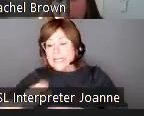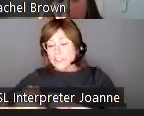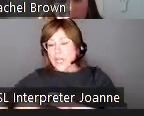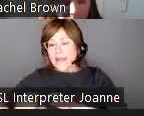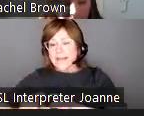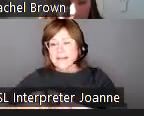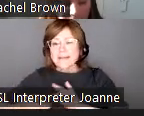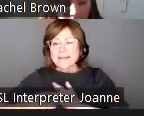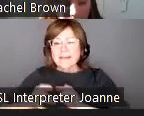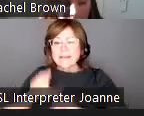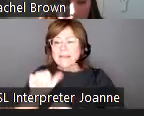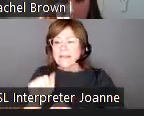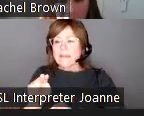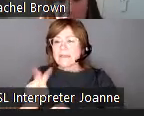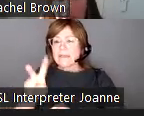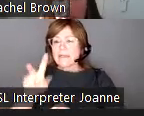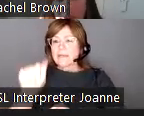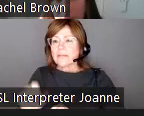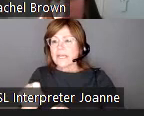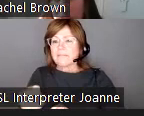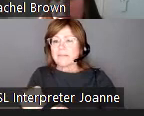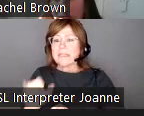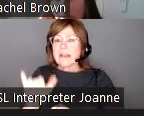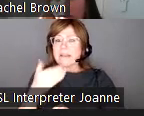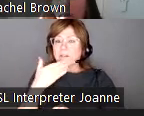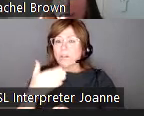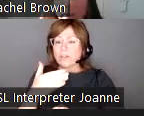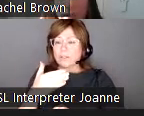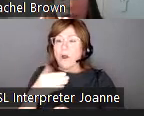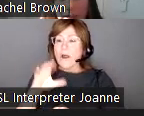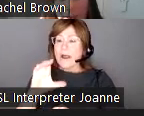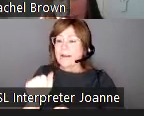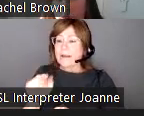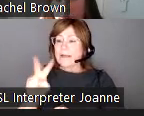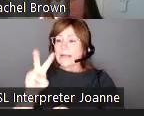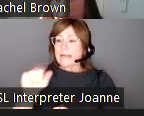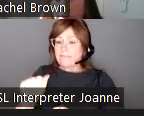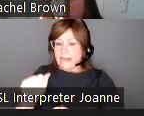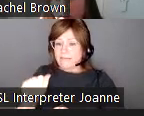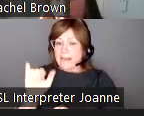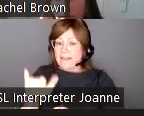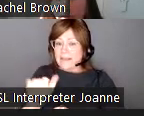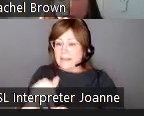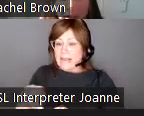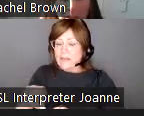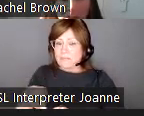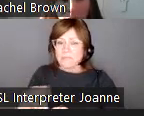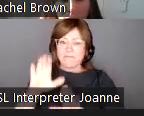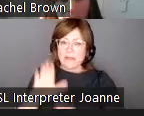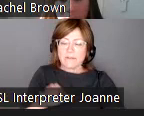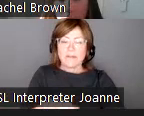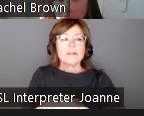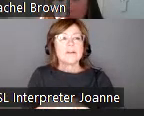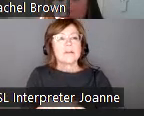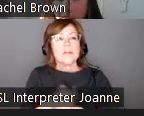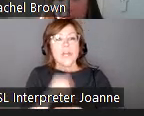is very good for making social media post friendly. And that's a great point. Yes, Canva is fantastic. If you don't have any sort of